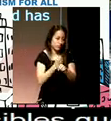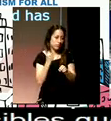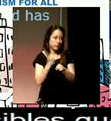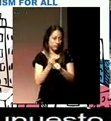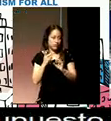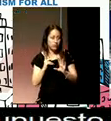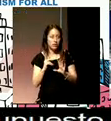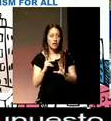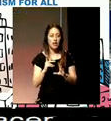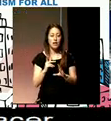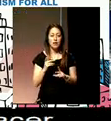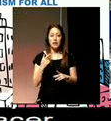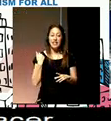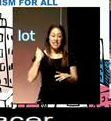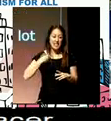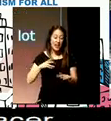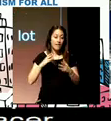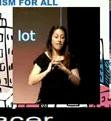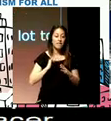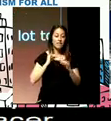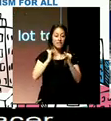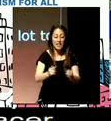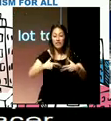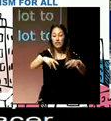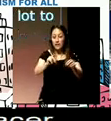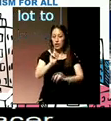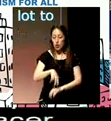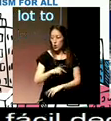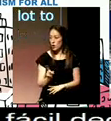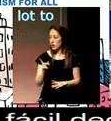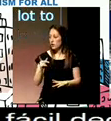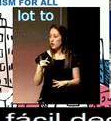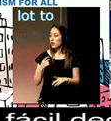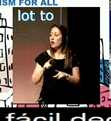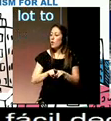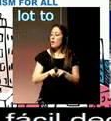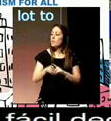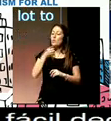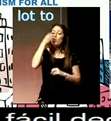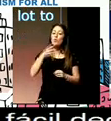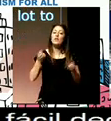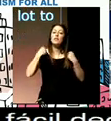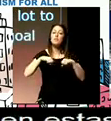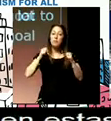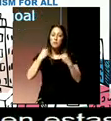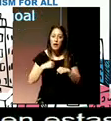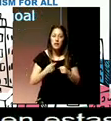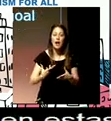do. We cannot say that we have reached our goal, but we have already gone a long